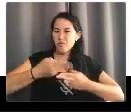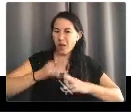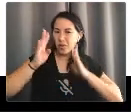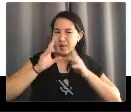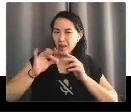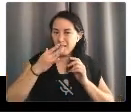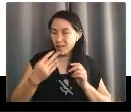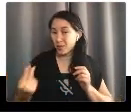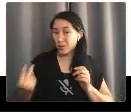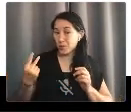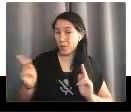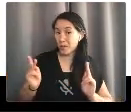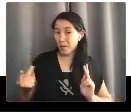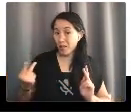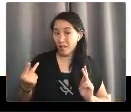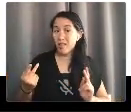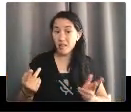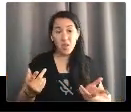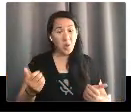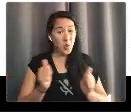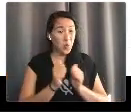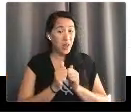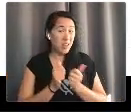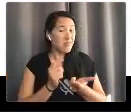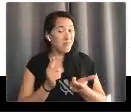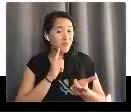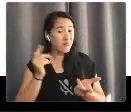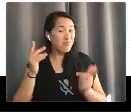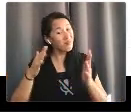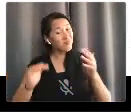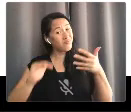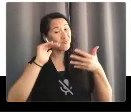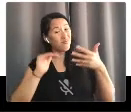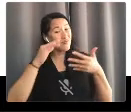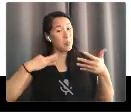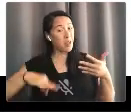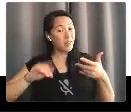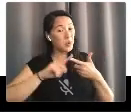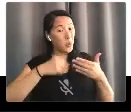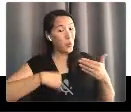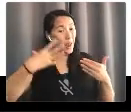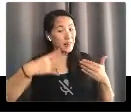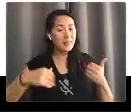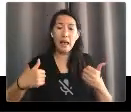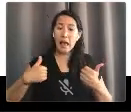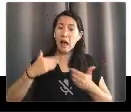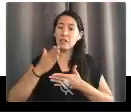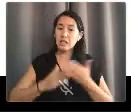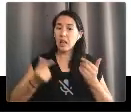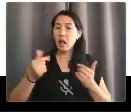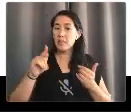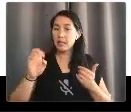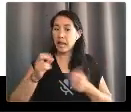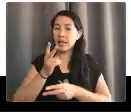two people that, again, I would argue with relative proximity to whiteness, who found ourselves with some gatekeeping power,